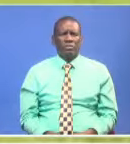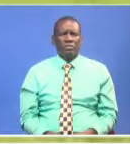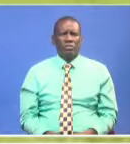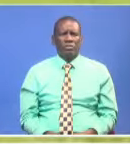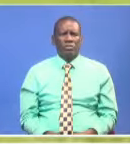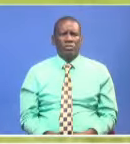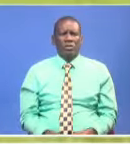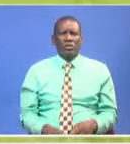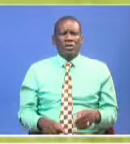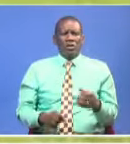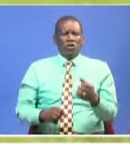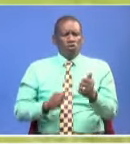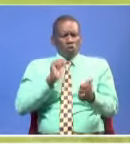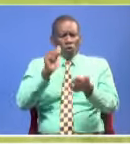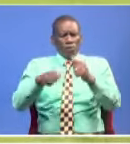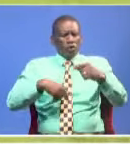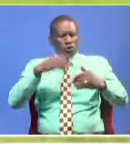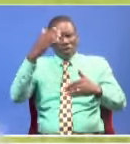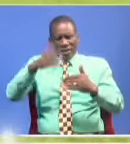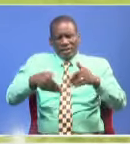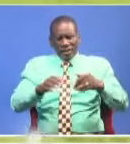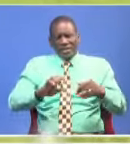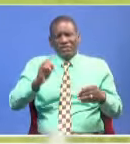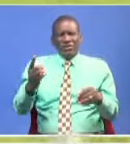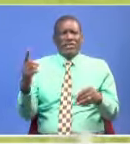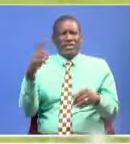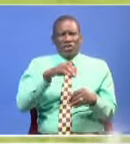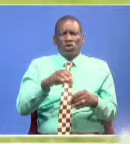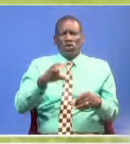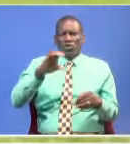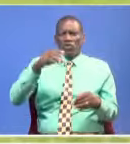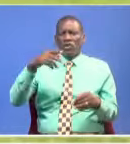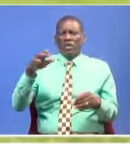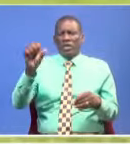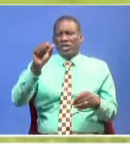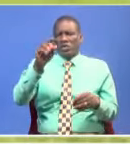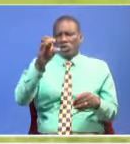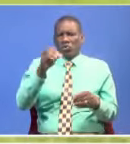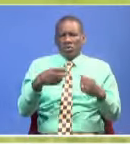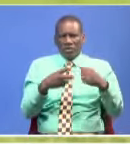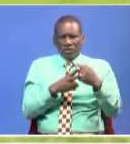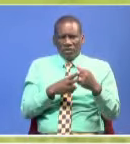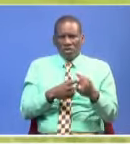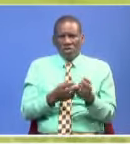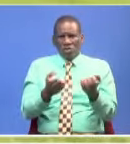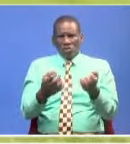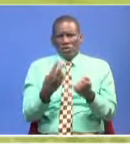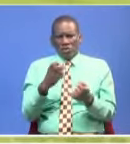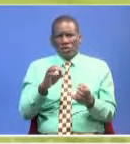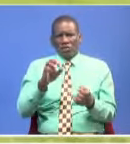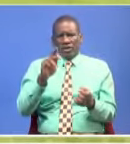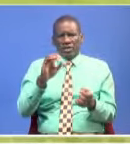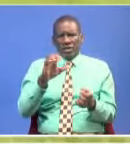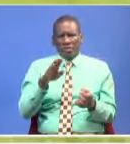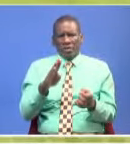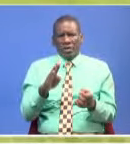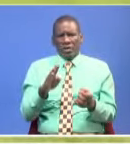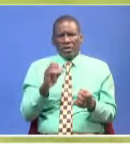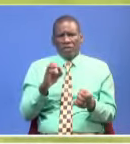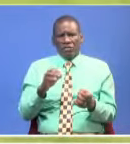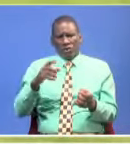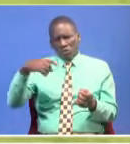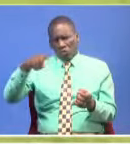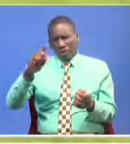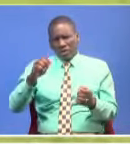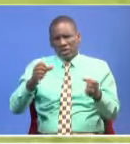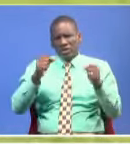As action culminates here on the opening day of the Christie Sevens, it remains to be seen whether KCB will retain the Christie Sevens